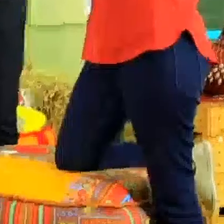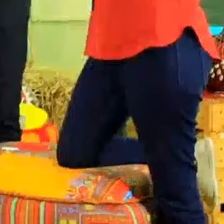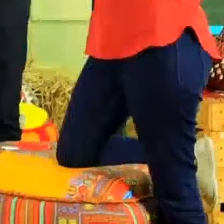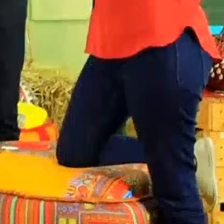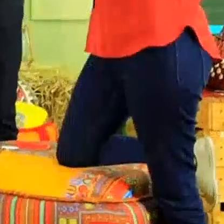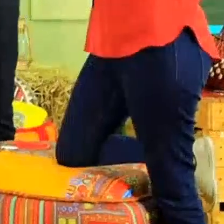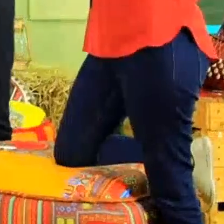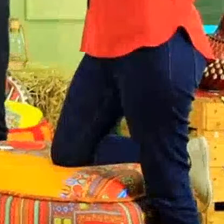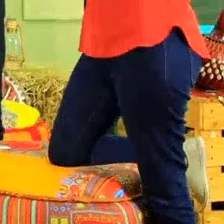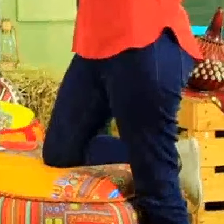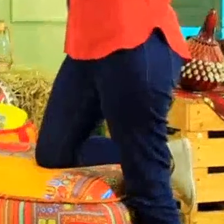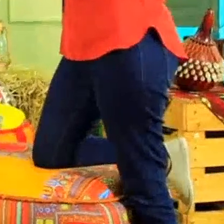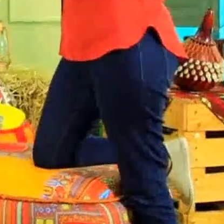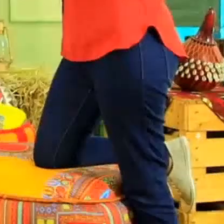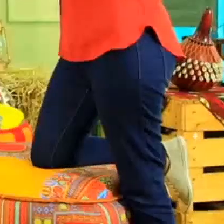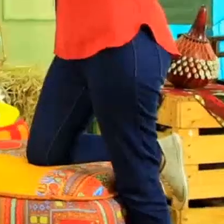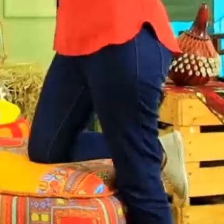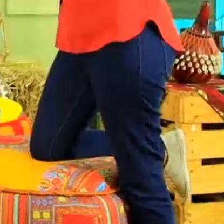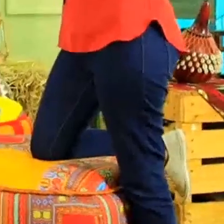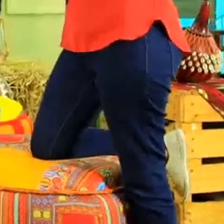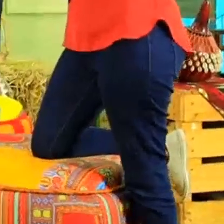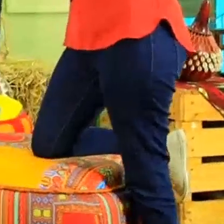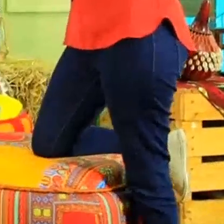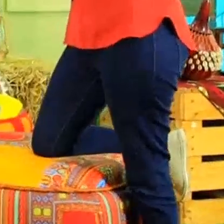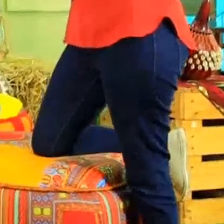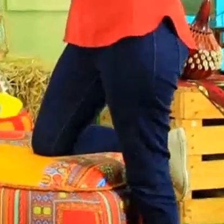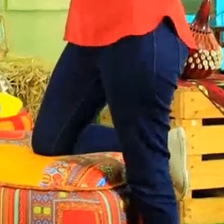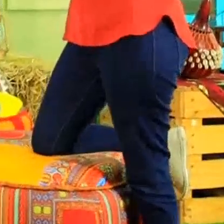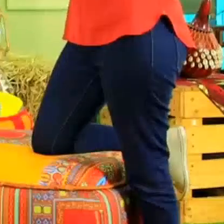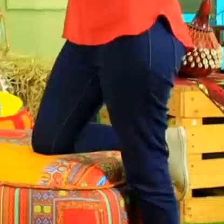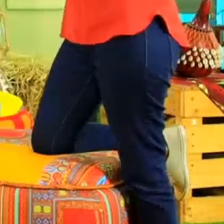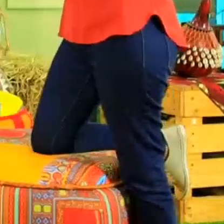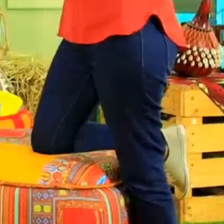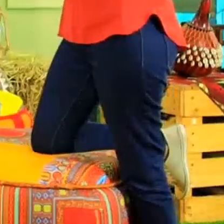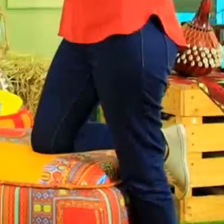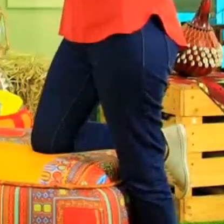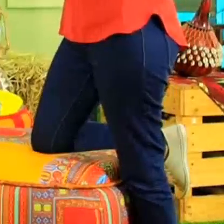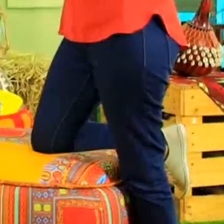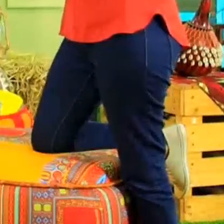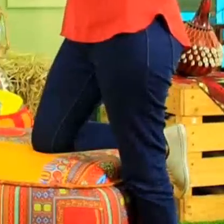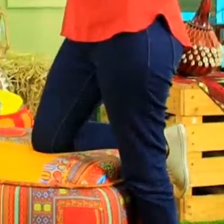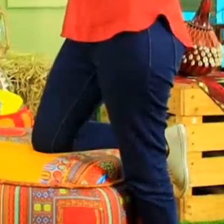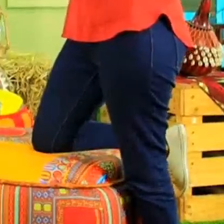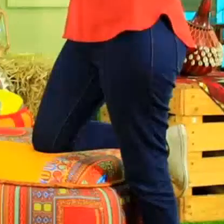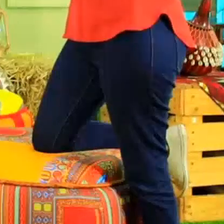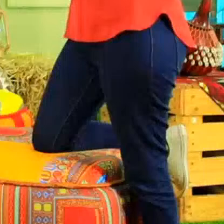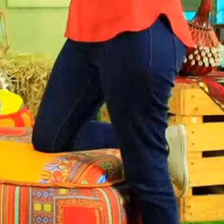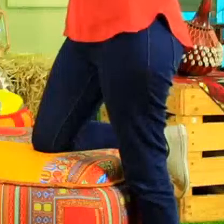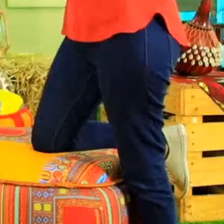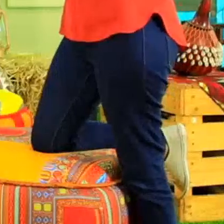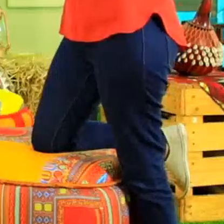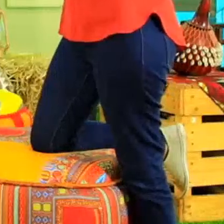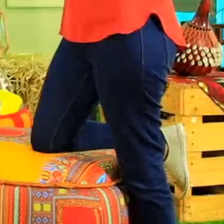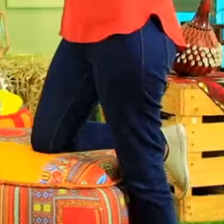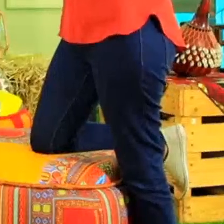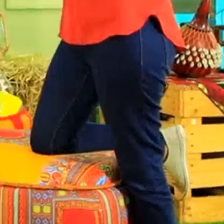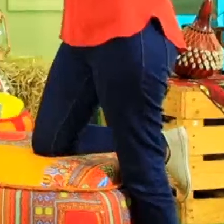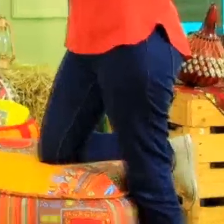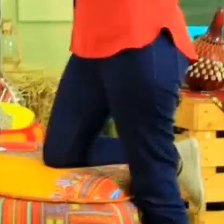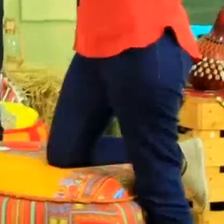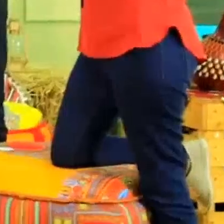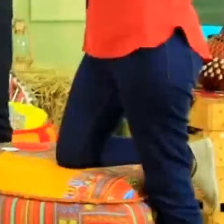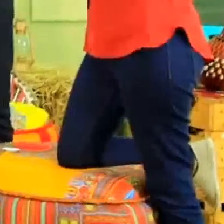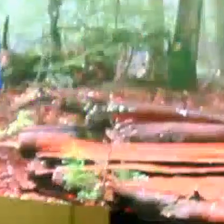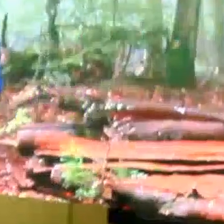a picture of yourself sleeping in the bus to your class WhatsApp group and your friends are